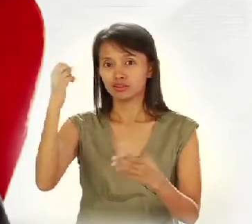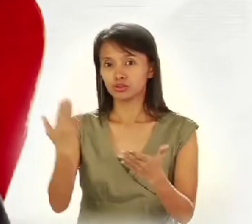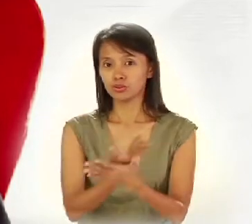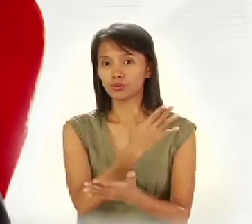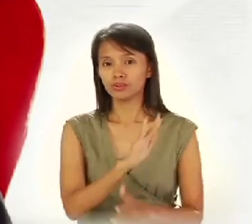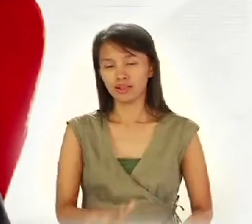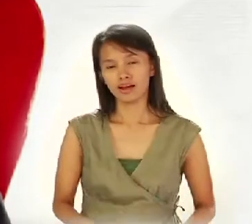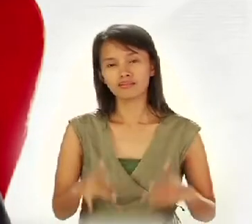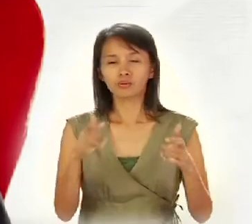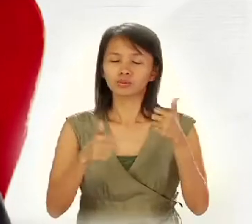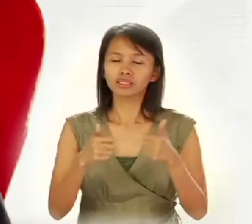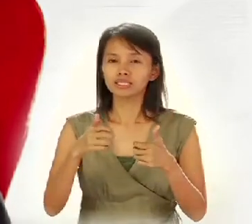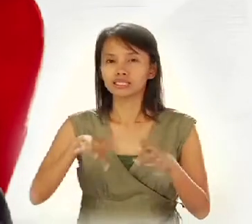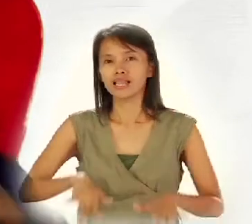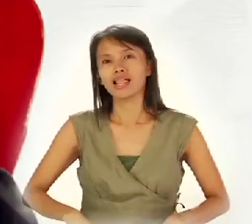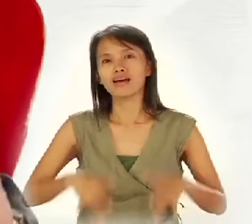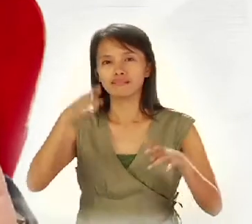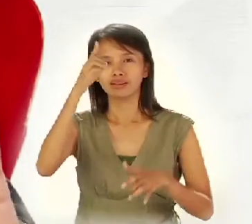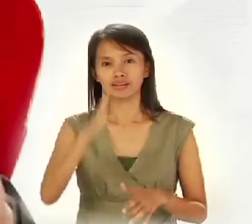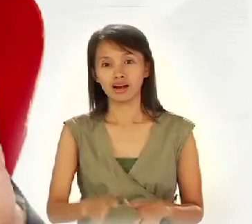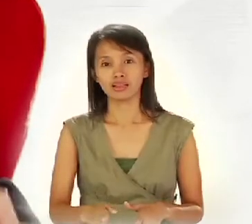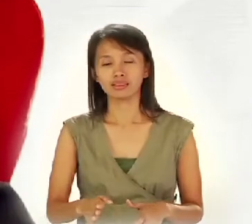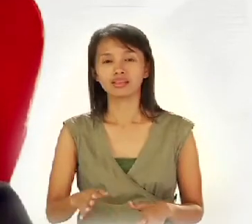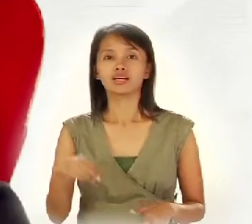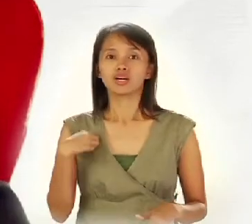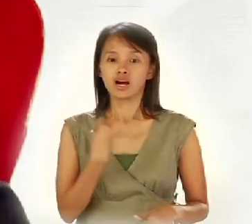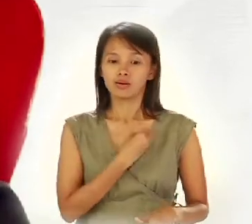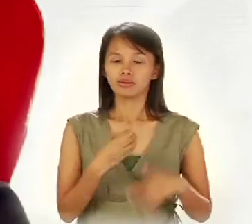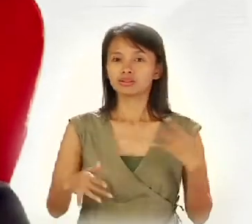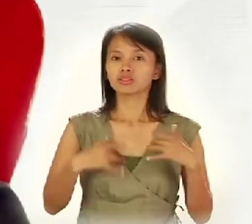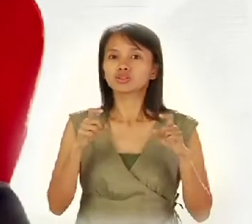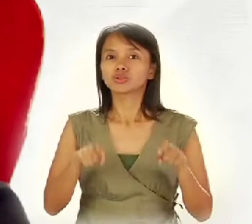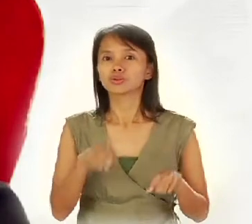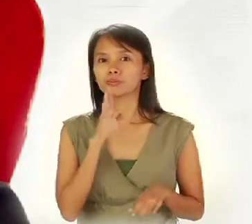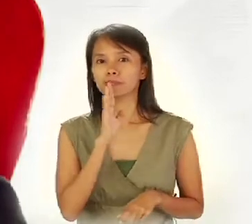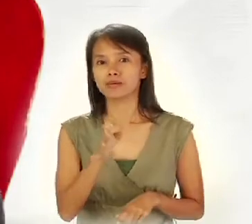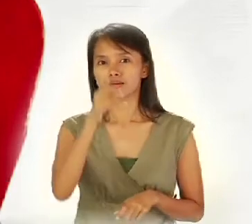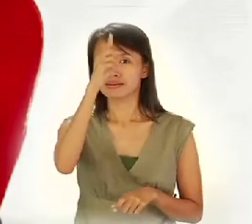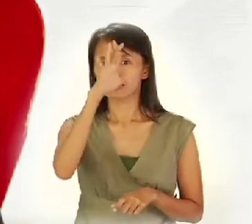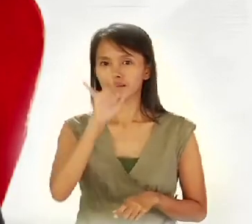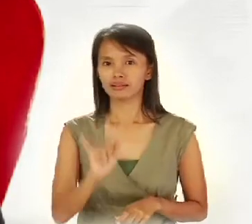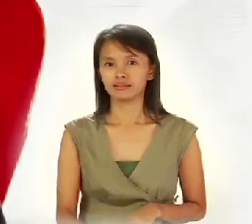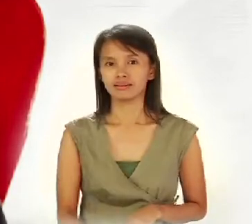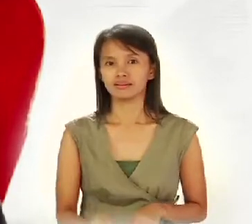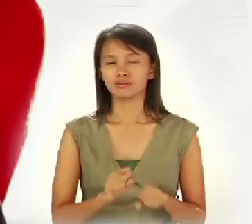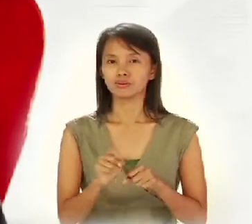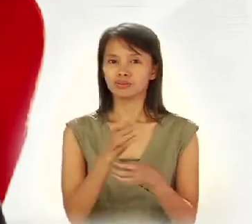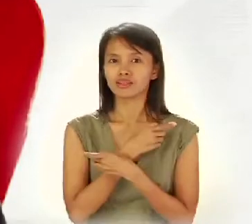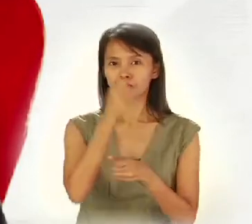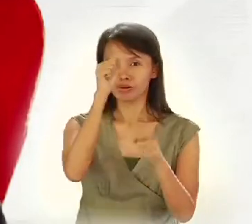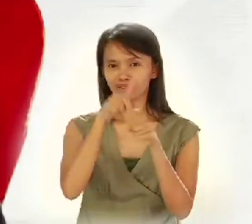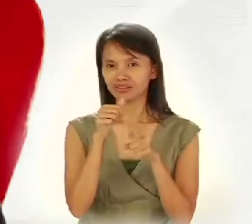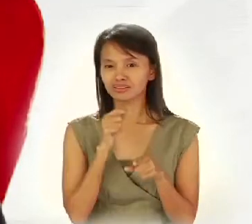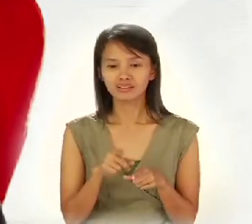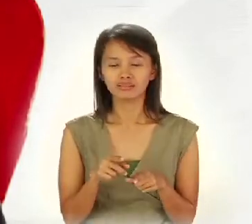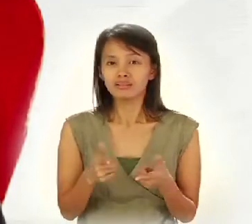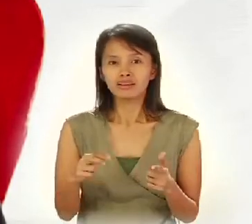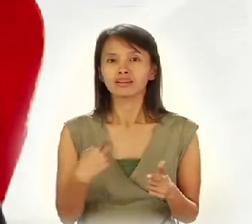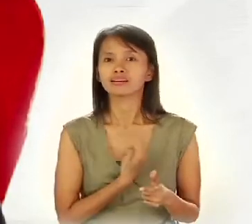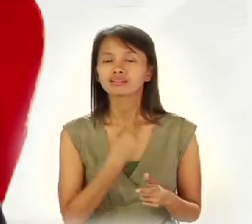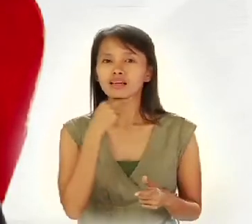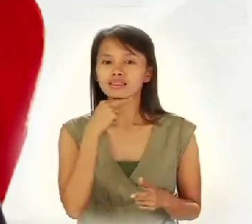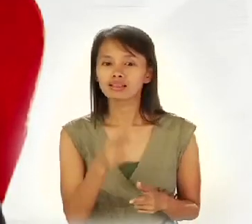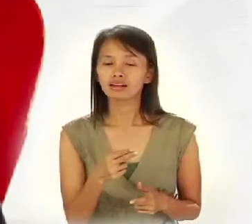new life, which is life in God, our concern should be godly. So, dear brothers and sisters, let us not